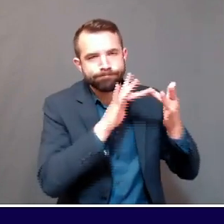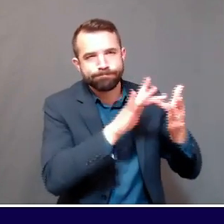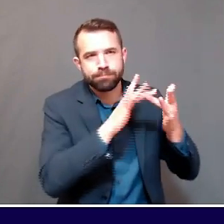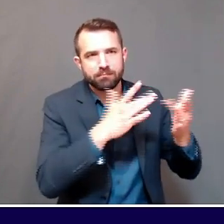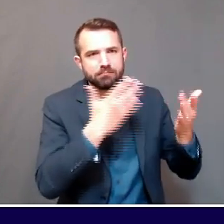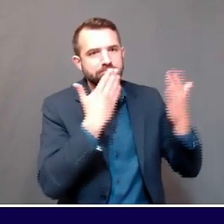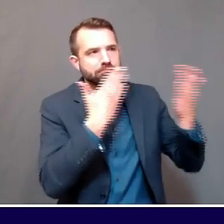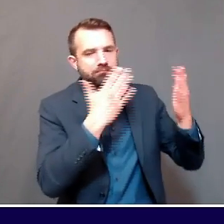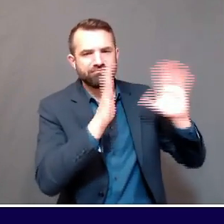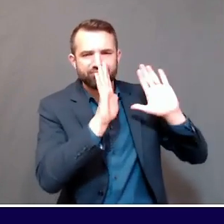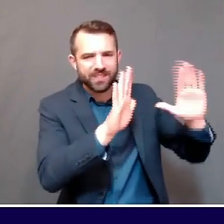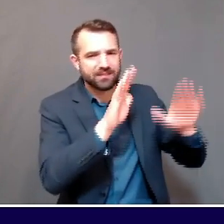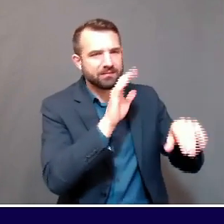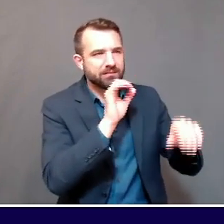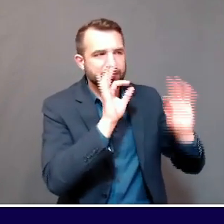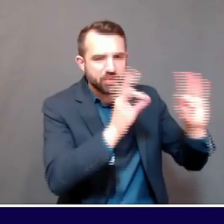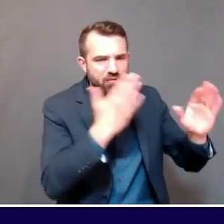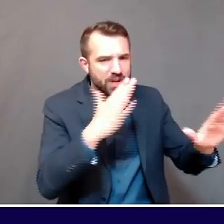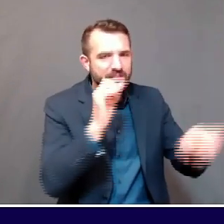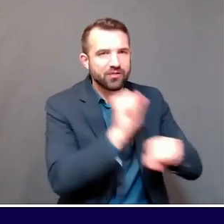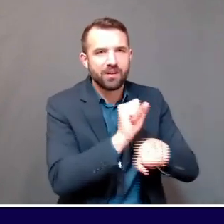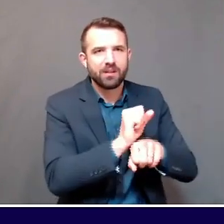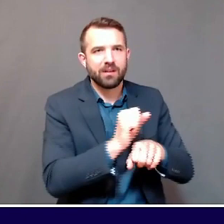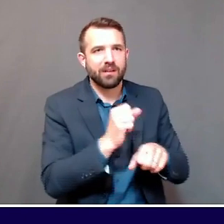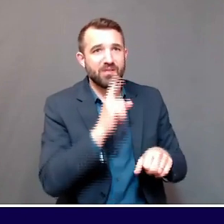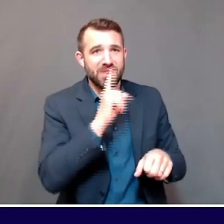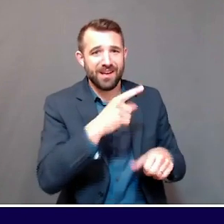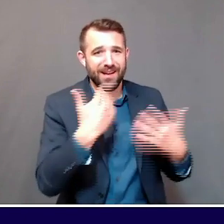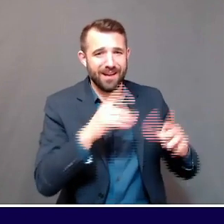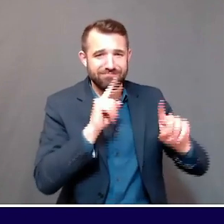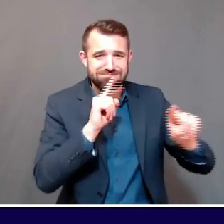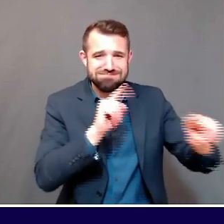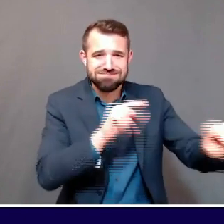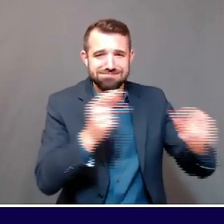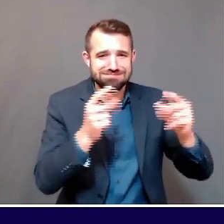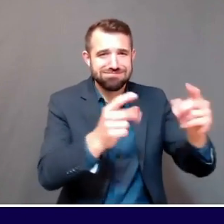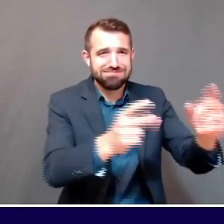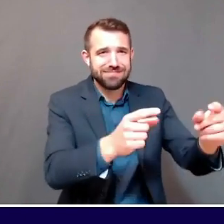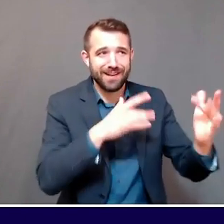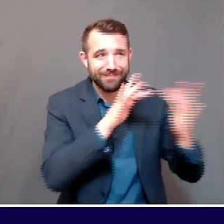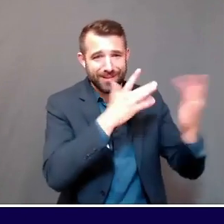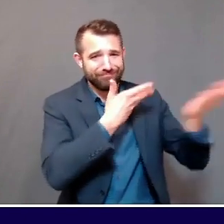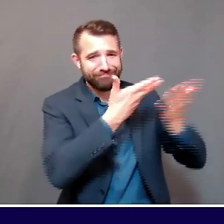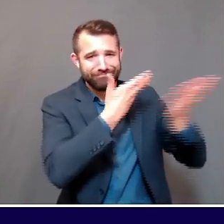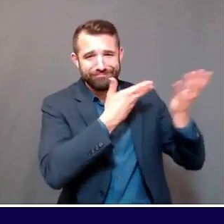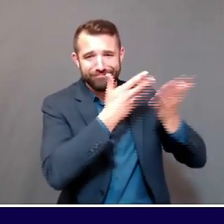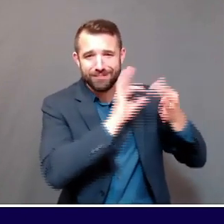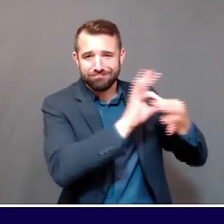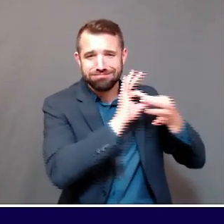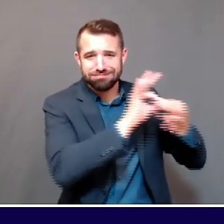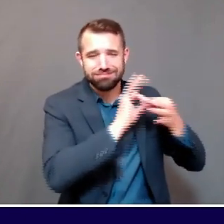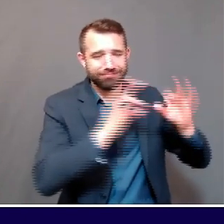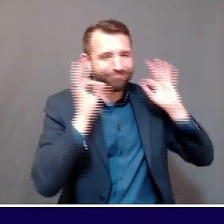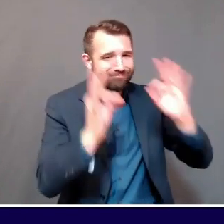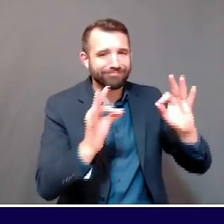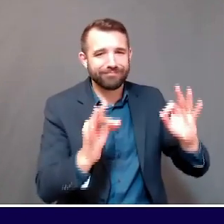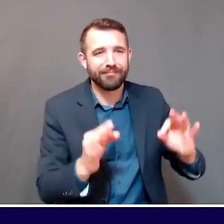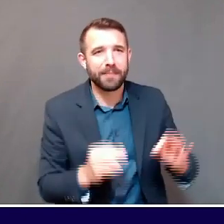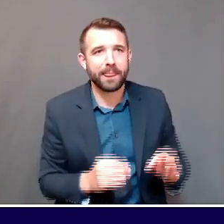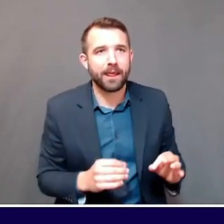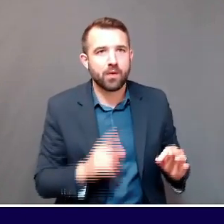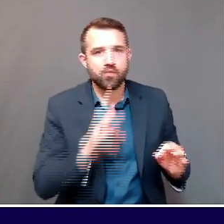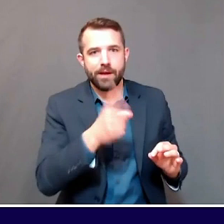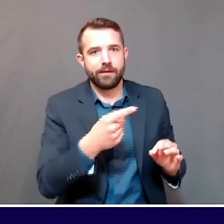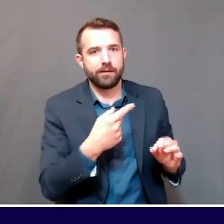being available to us to answer questions, whether they are clinical or otherwise. We've always been able to get